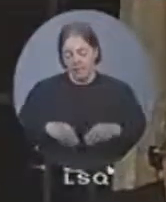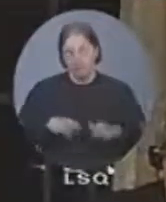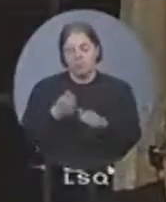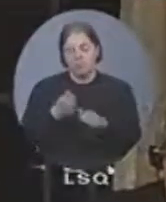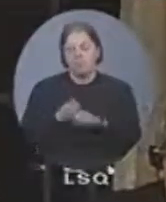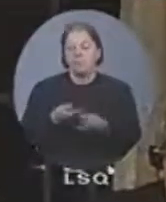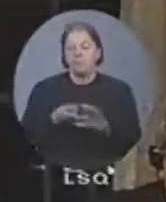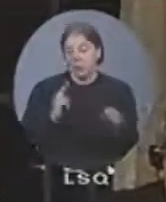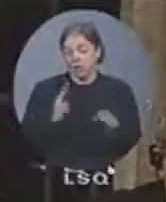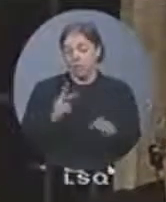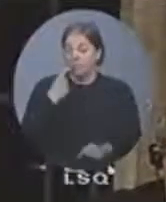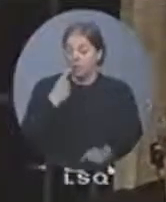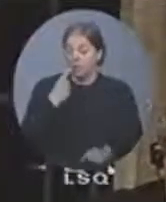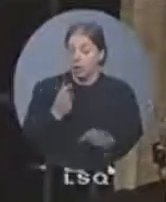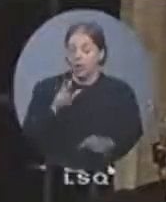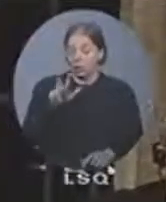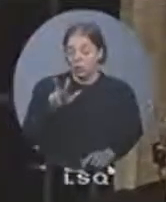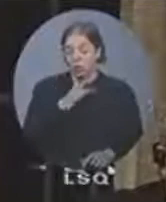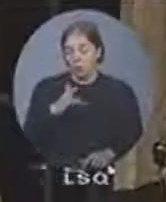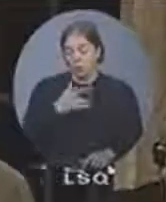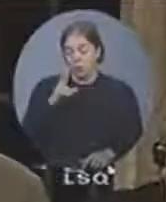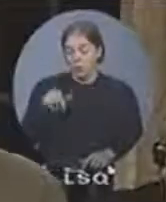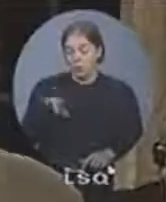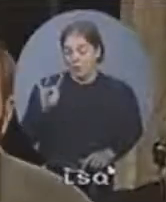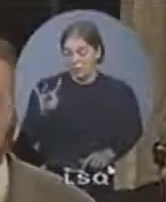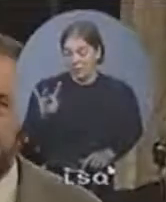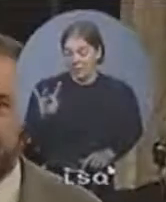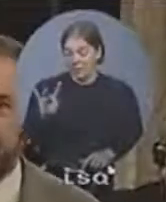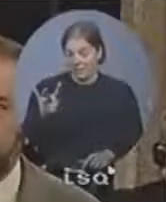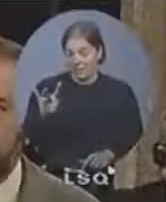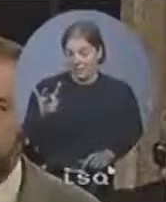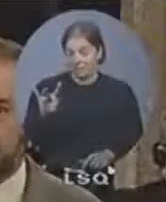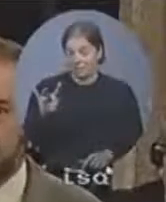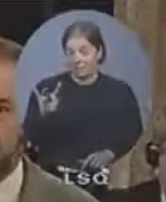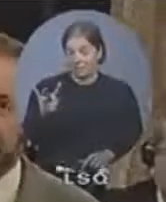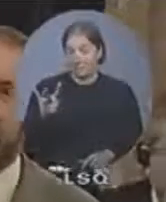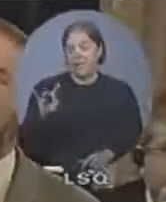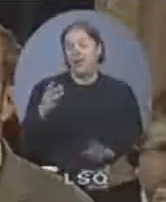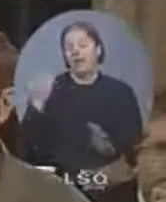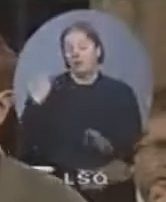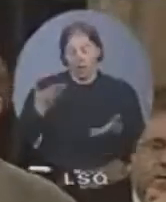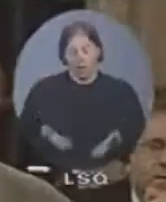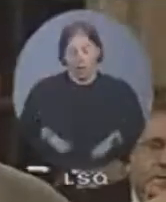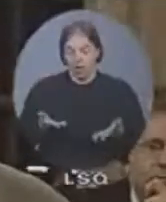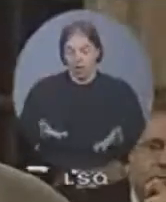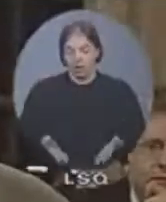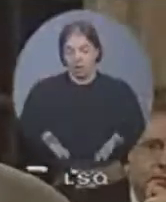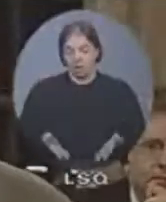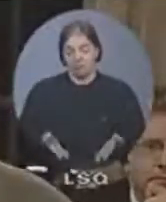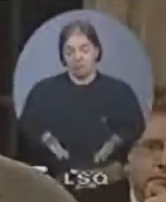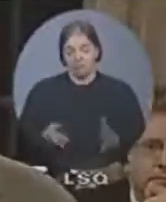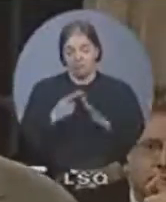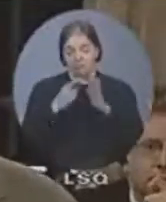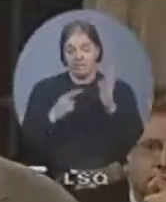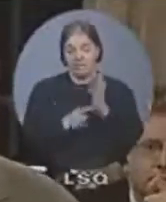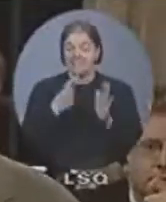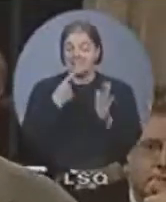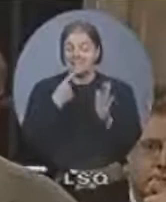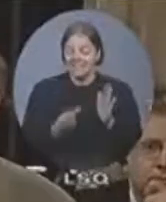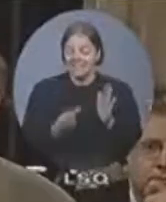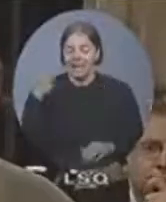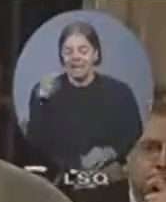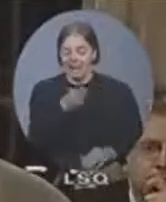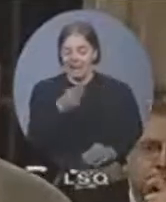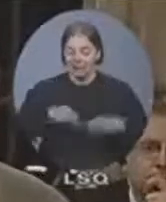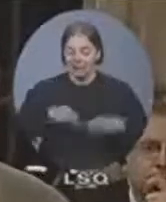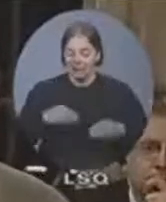That was then. This is now. The rules say that she is the one responsible, not some underling. How come a